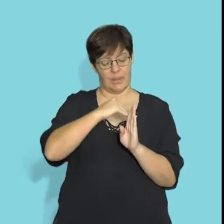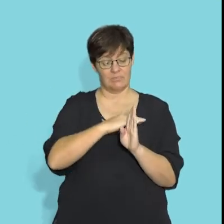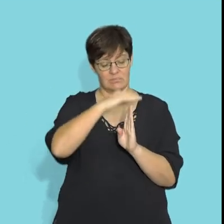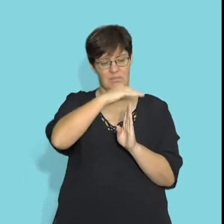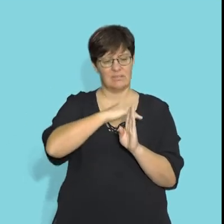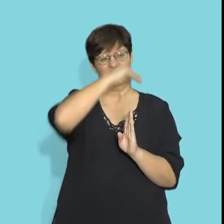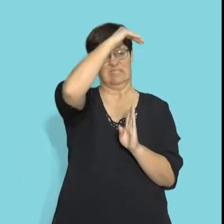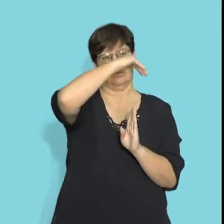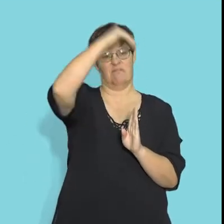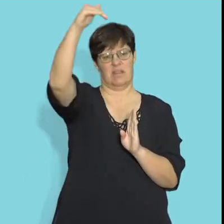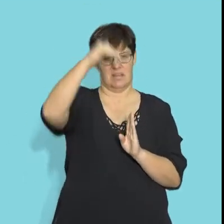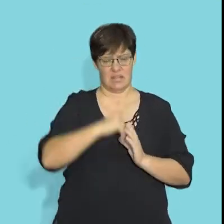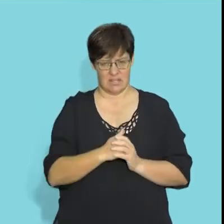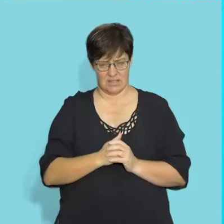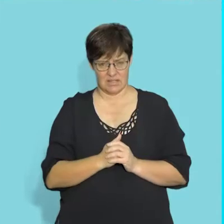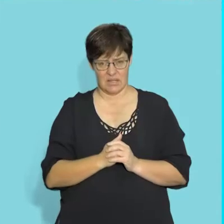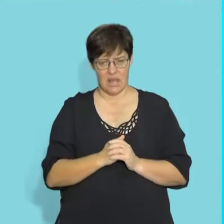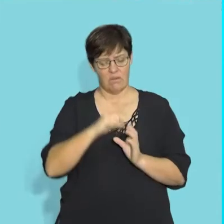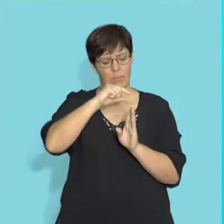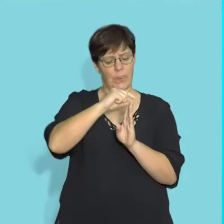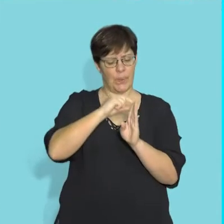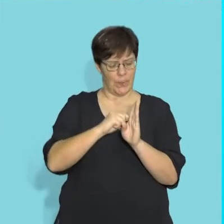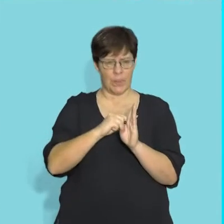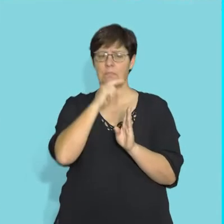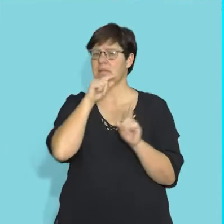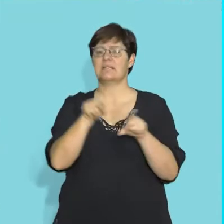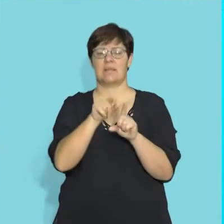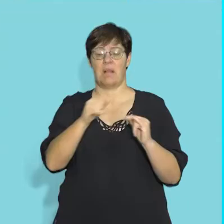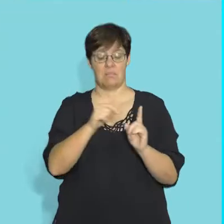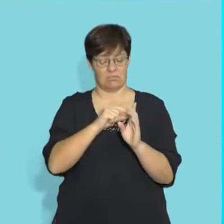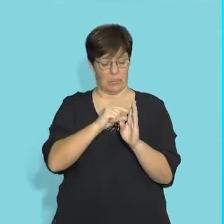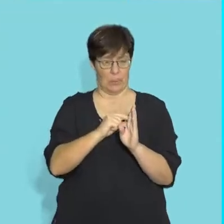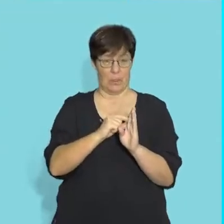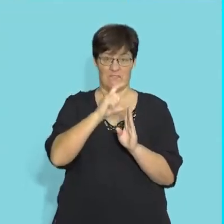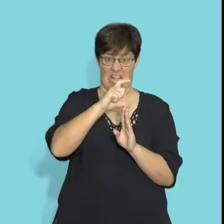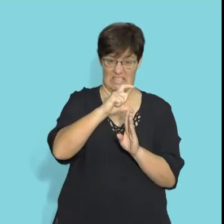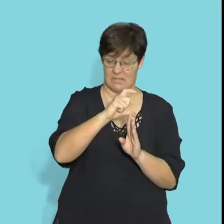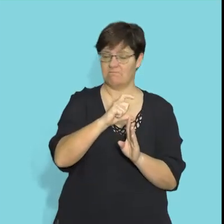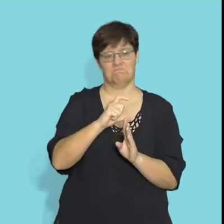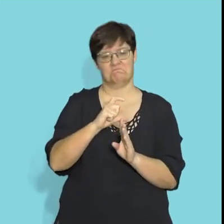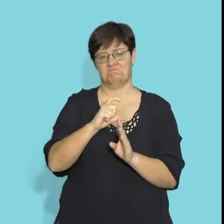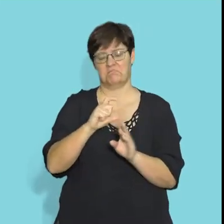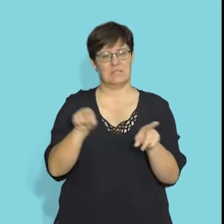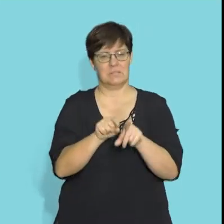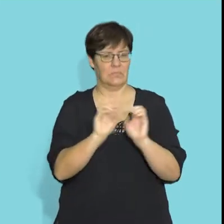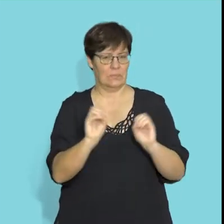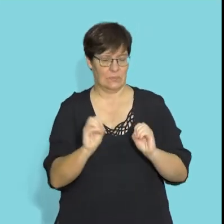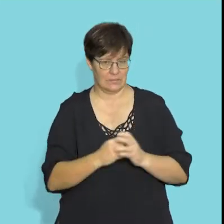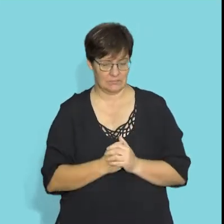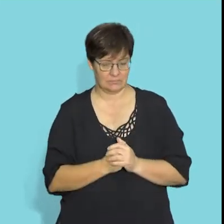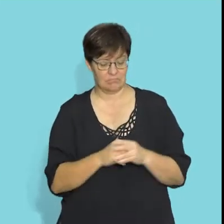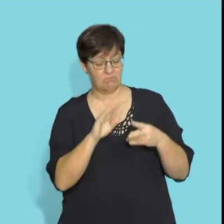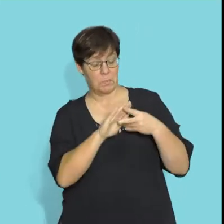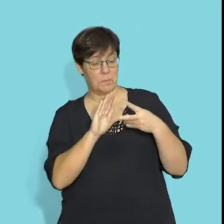the y-intercept of ST. If they were the same, they would be the same line. And so the two things